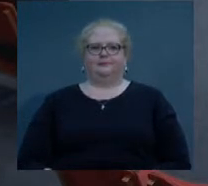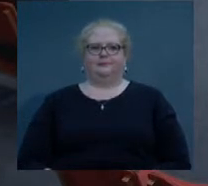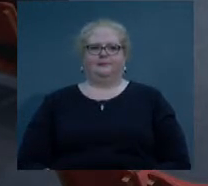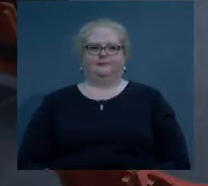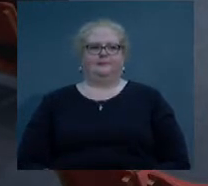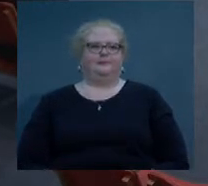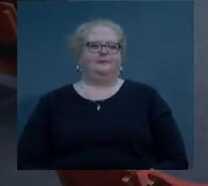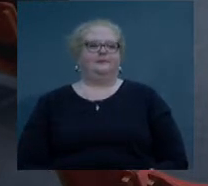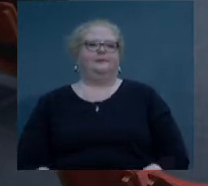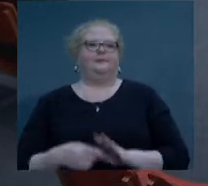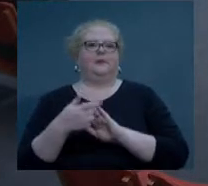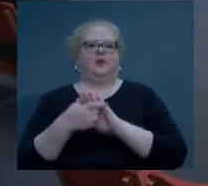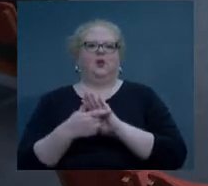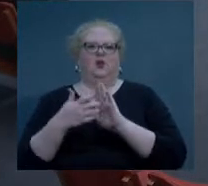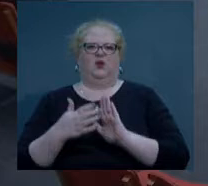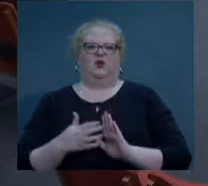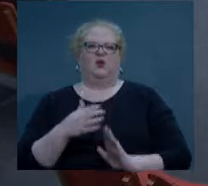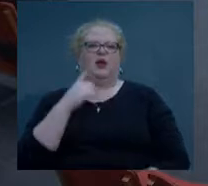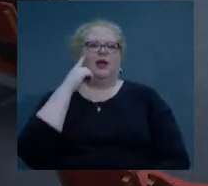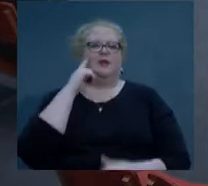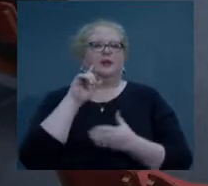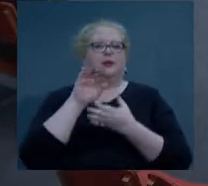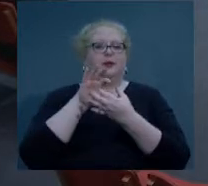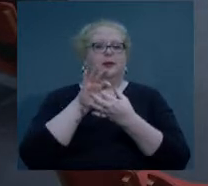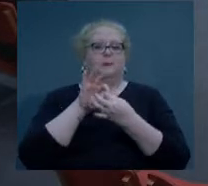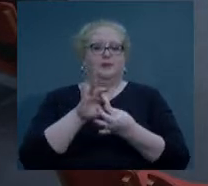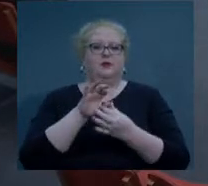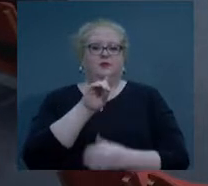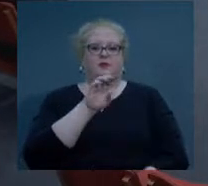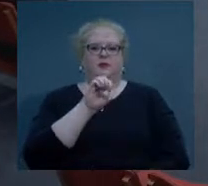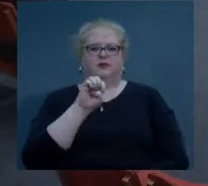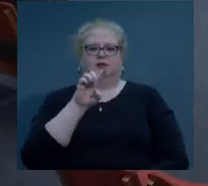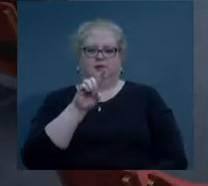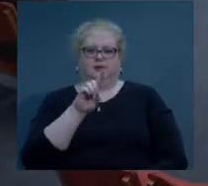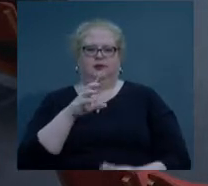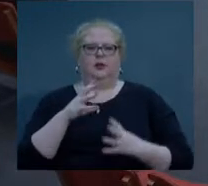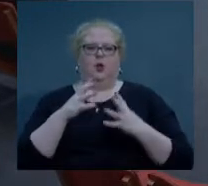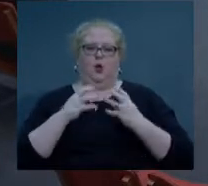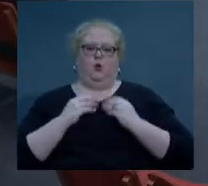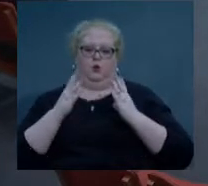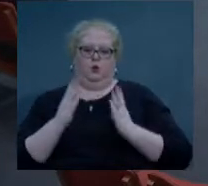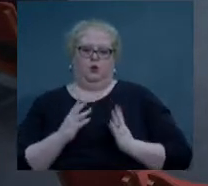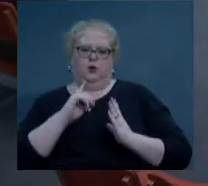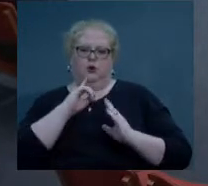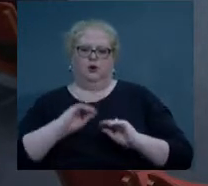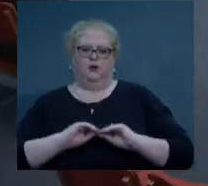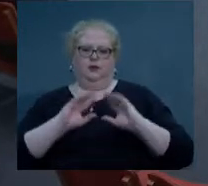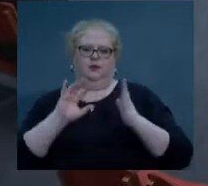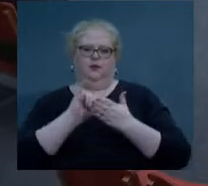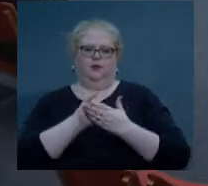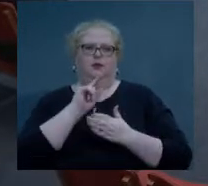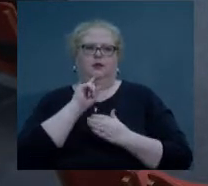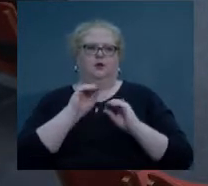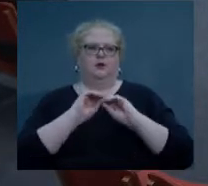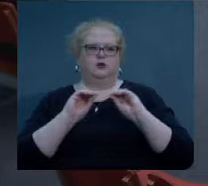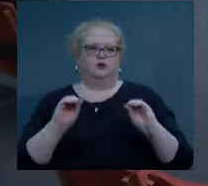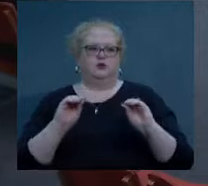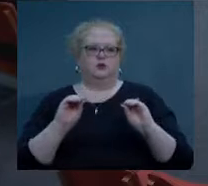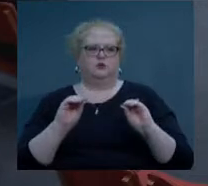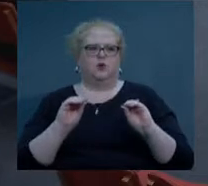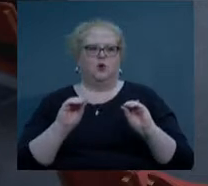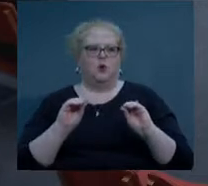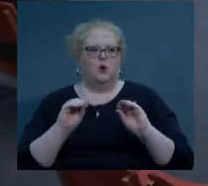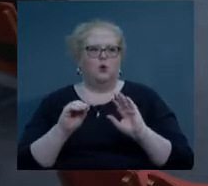Yeah, I think as far as the deed work is concerned, the owner is clear. There are no clouds on the title, ma'am. My understanding is